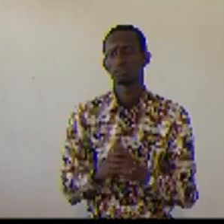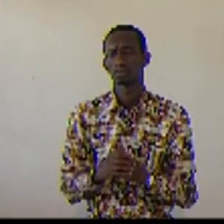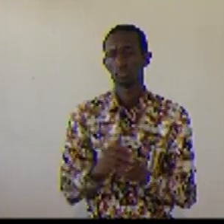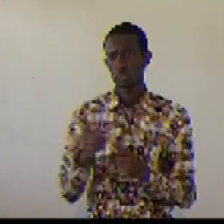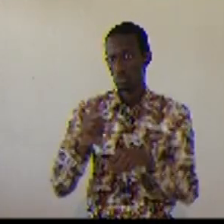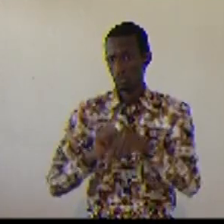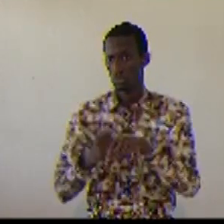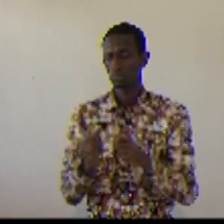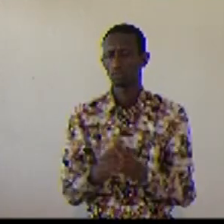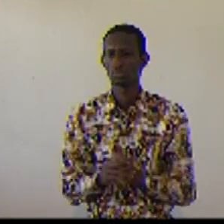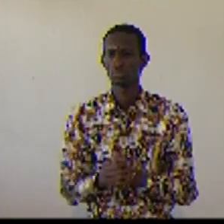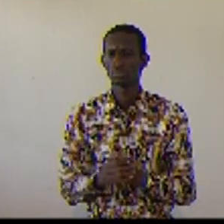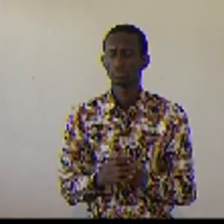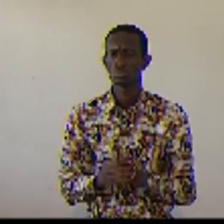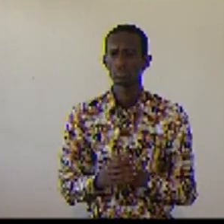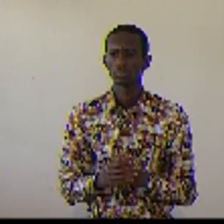Well, so